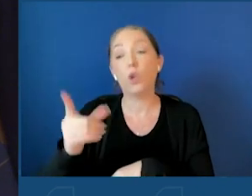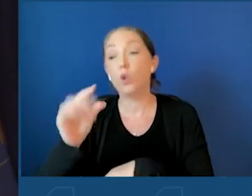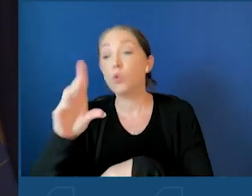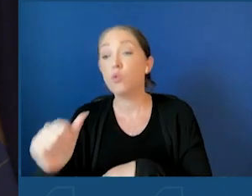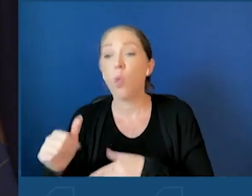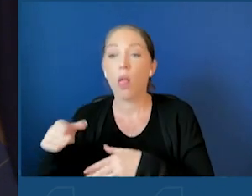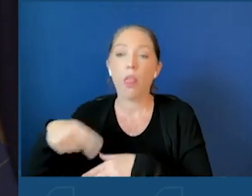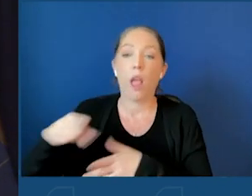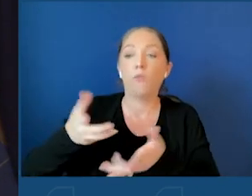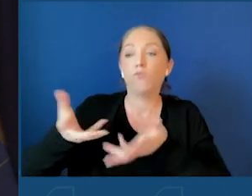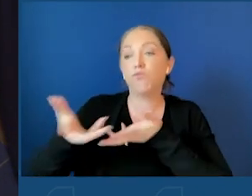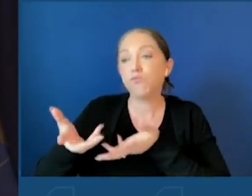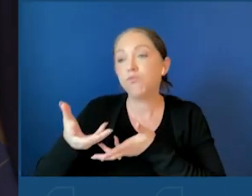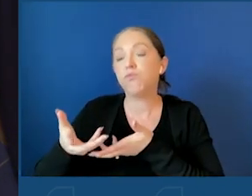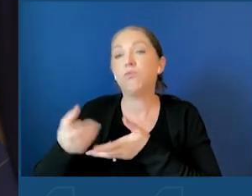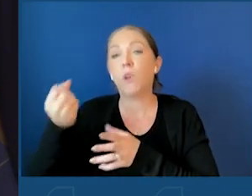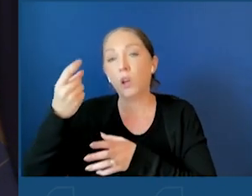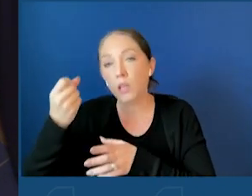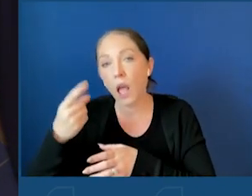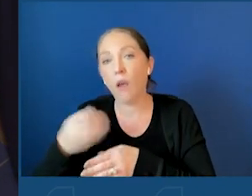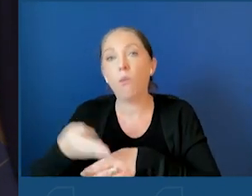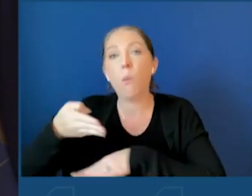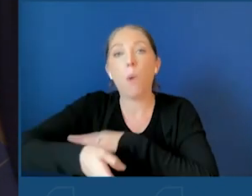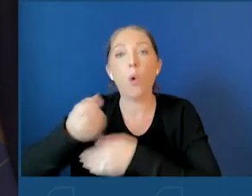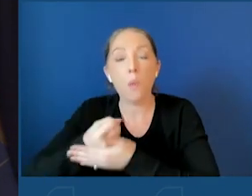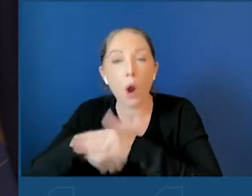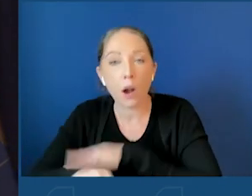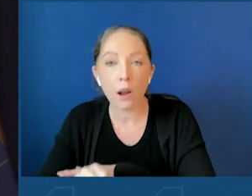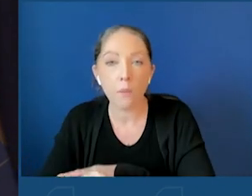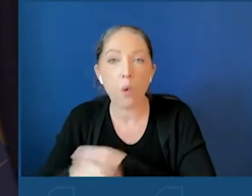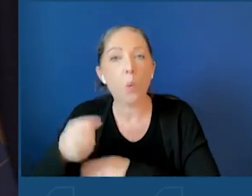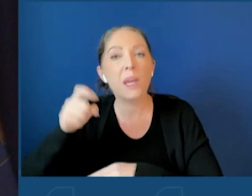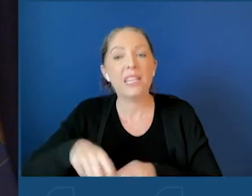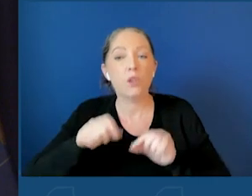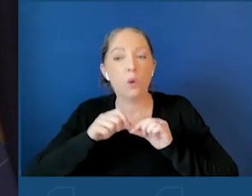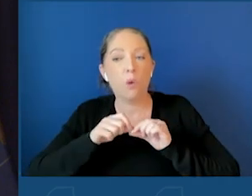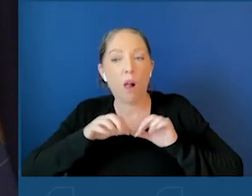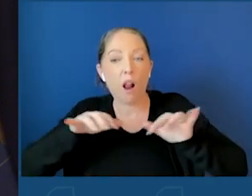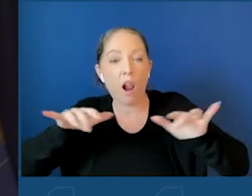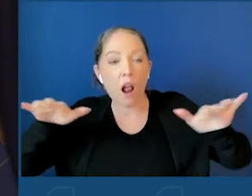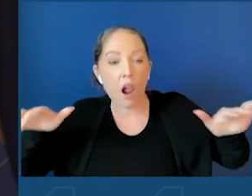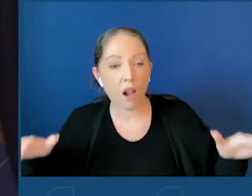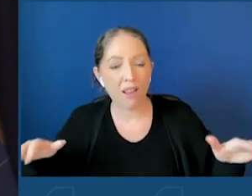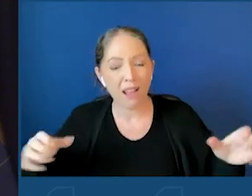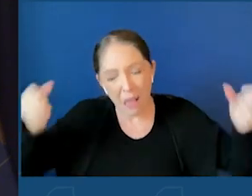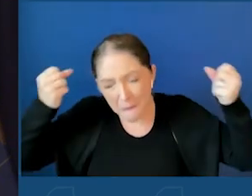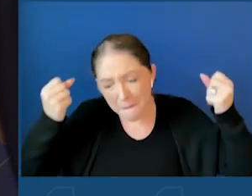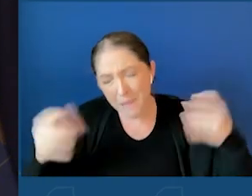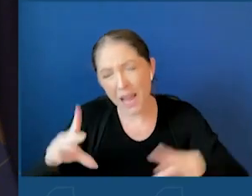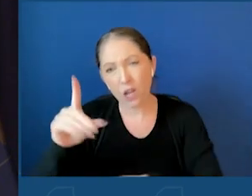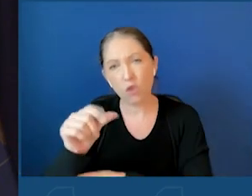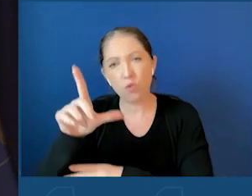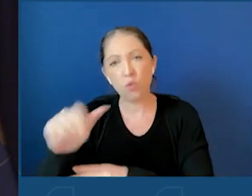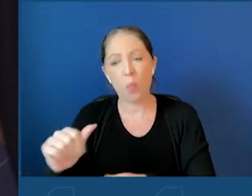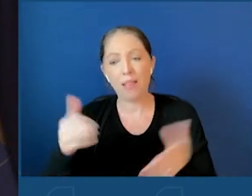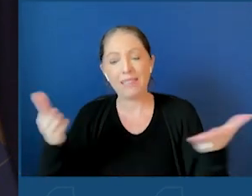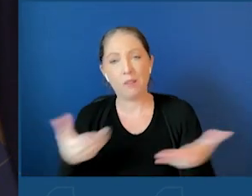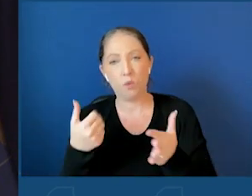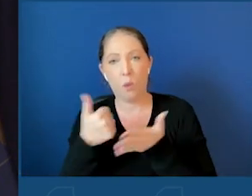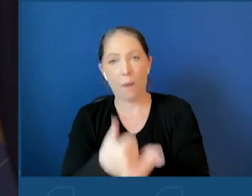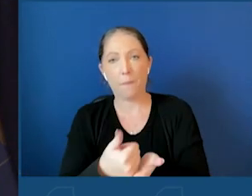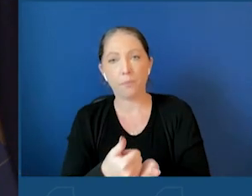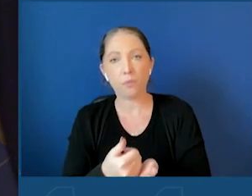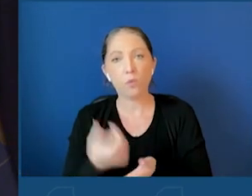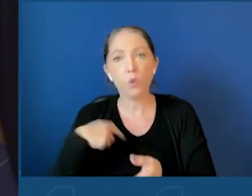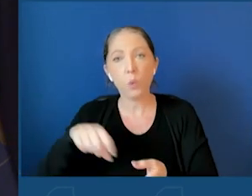to expand the gauntlet, because there are so many doulas that are here to help. And we also need to make sure we're building the pipeline so that